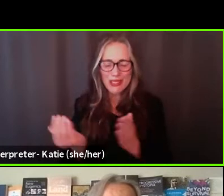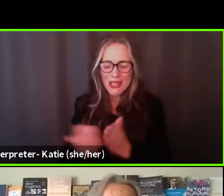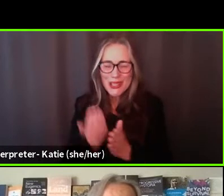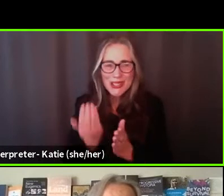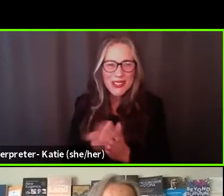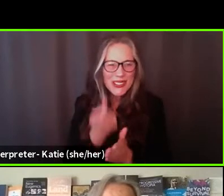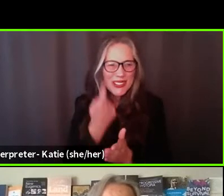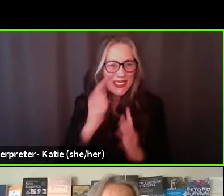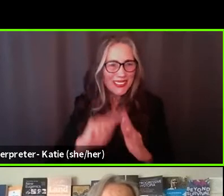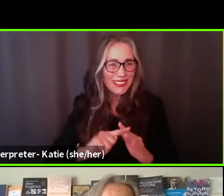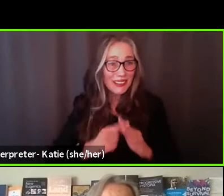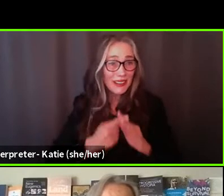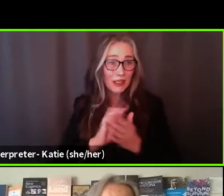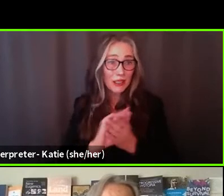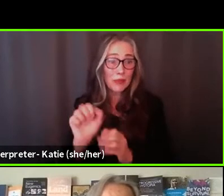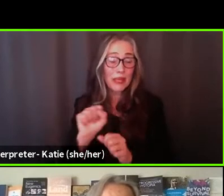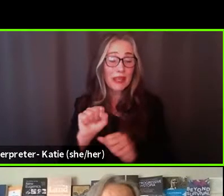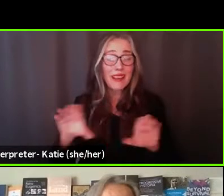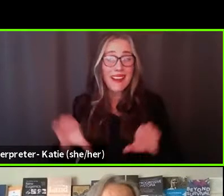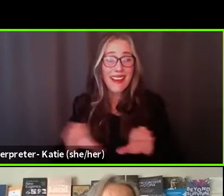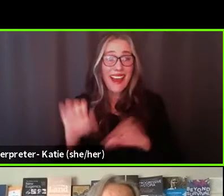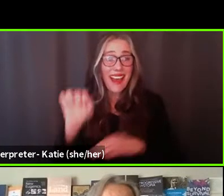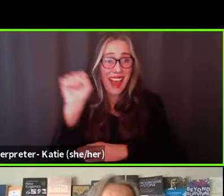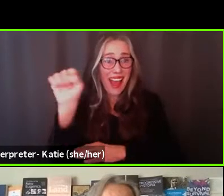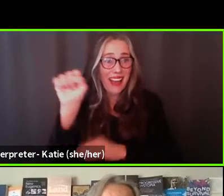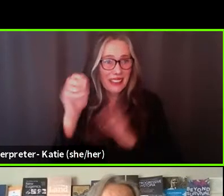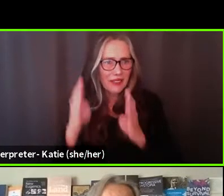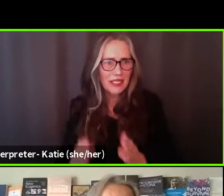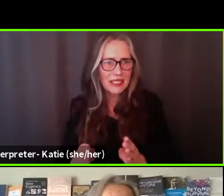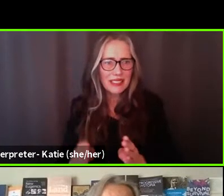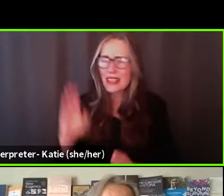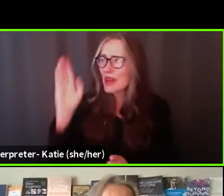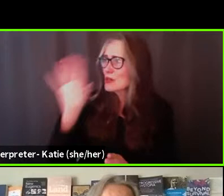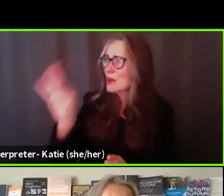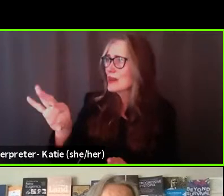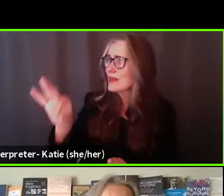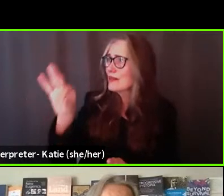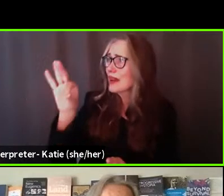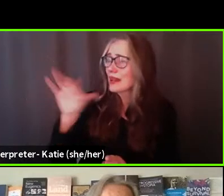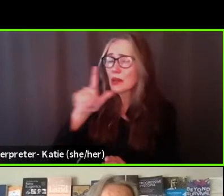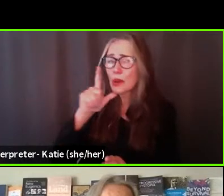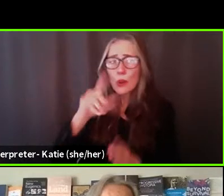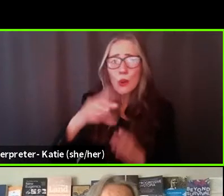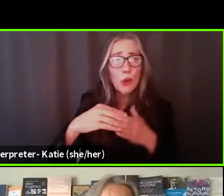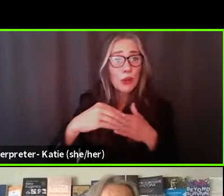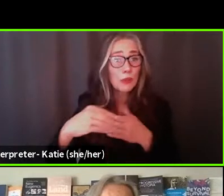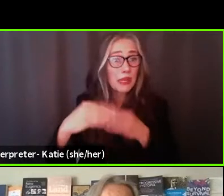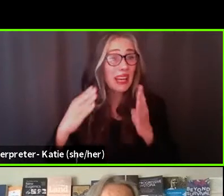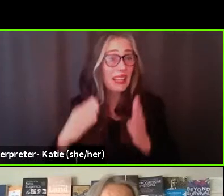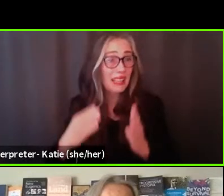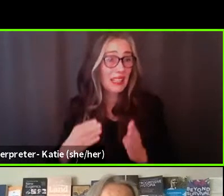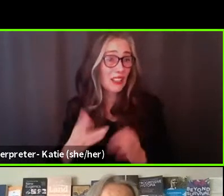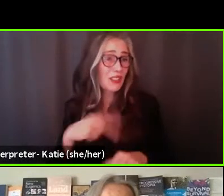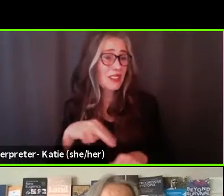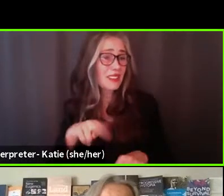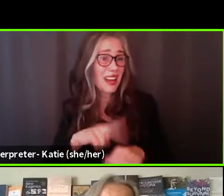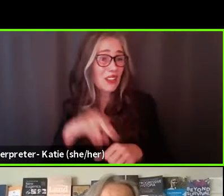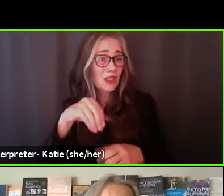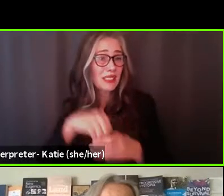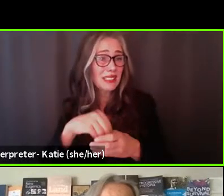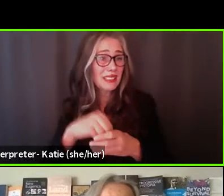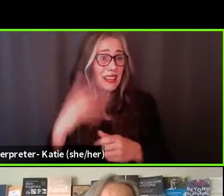for leaders inside california's women's prisons organic leaders um to really